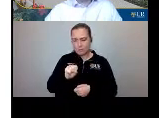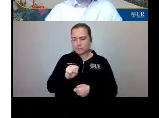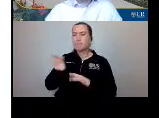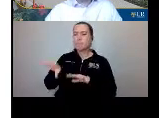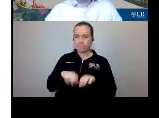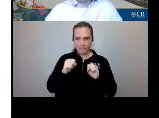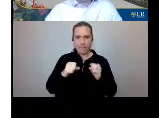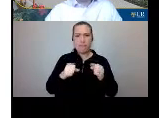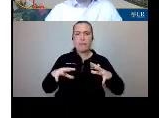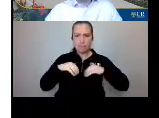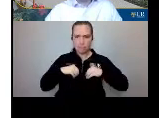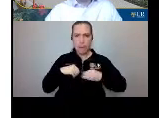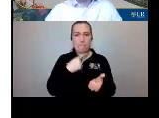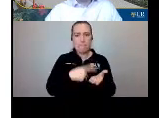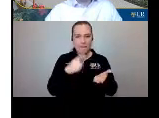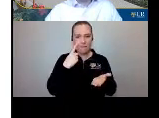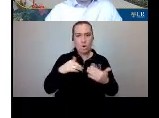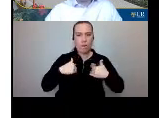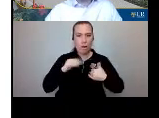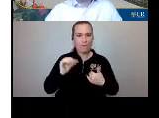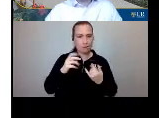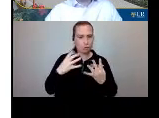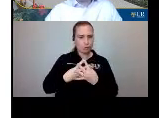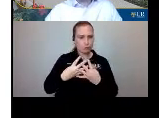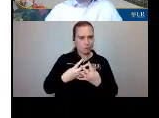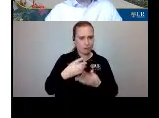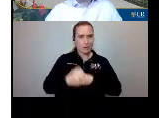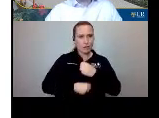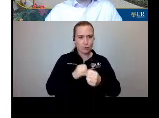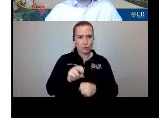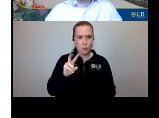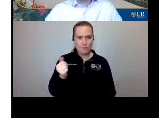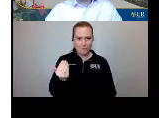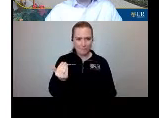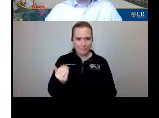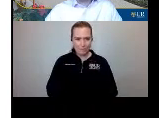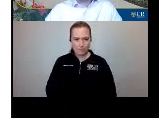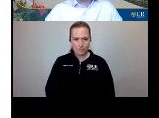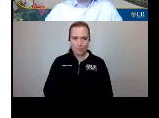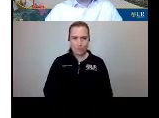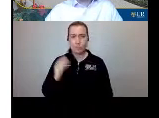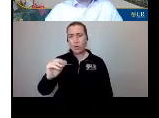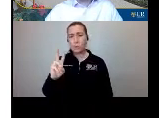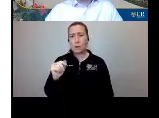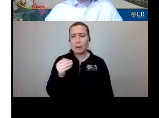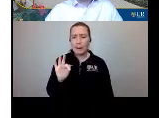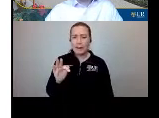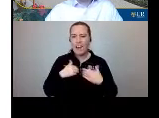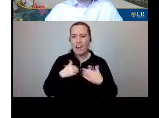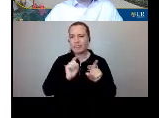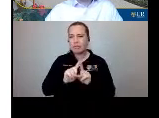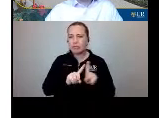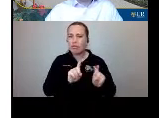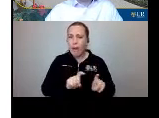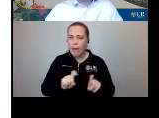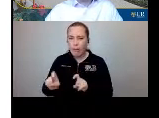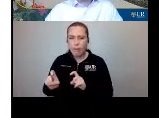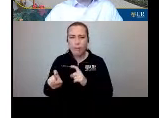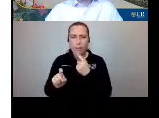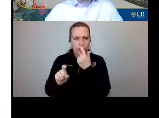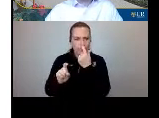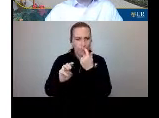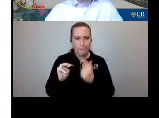some subsequent trials, the MILD trial, the Nelson trial, which supported the overall